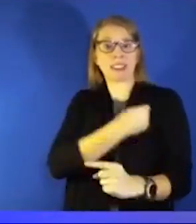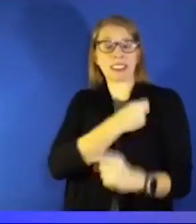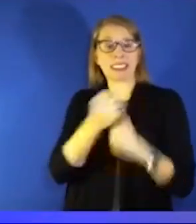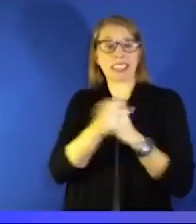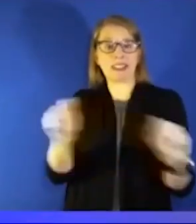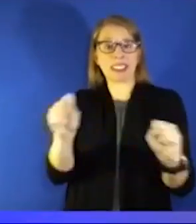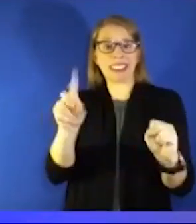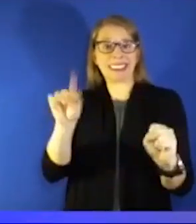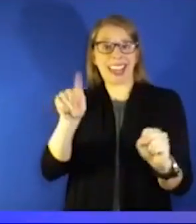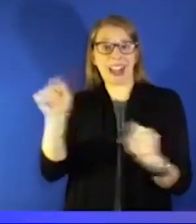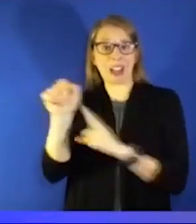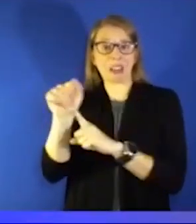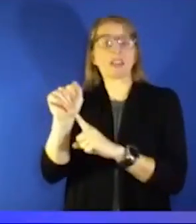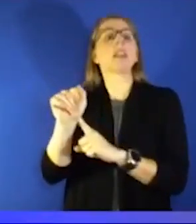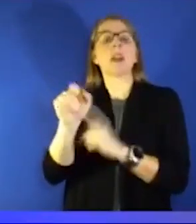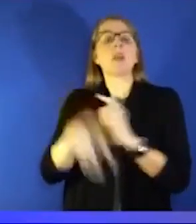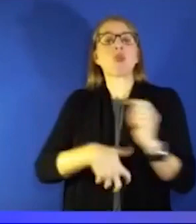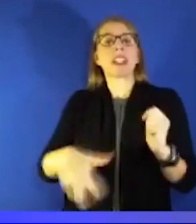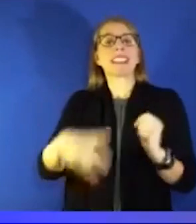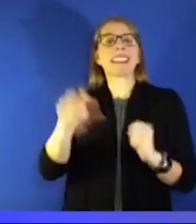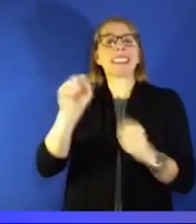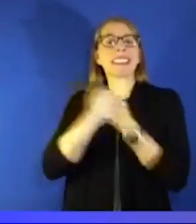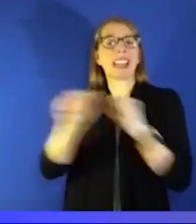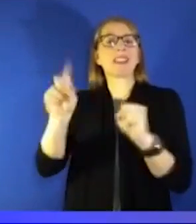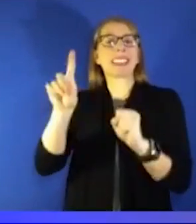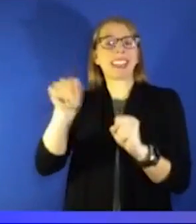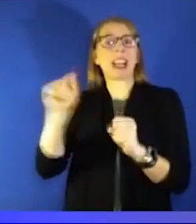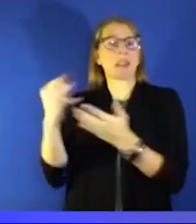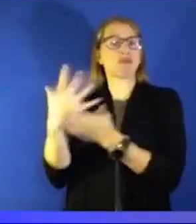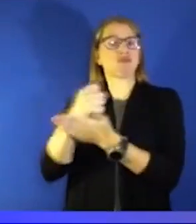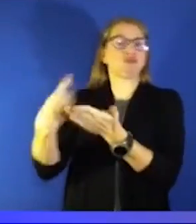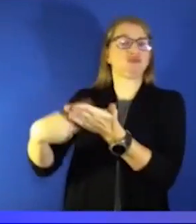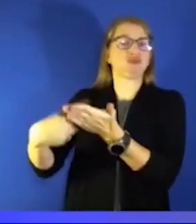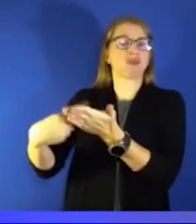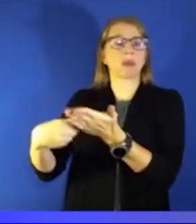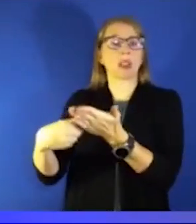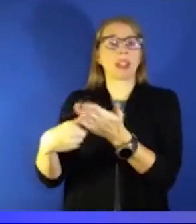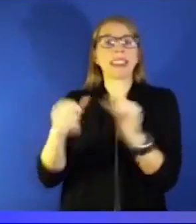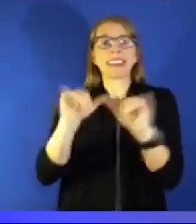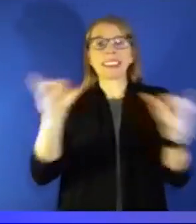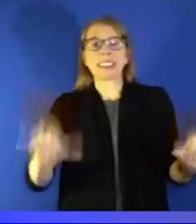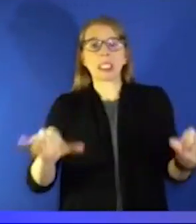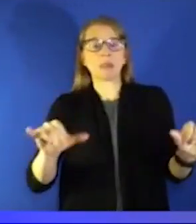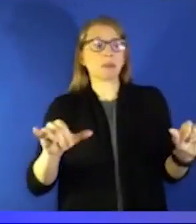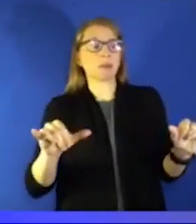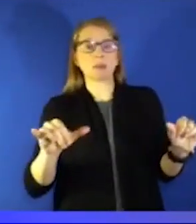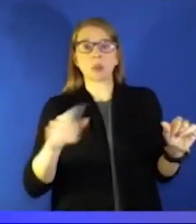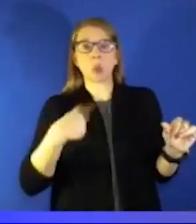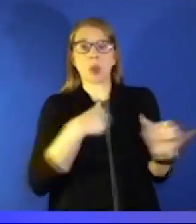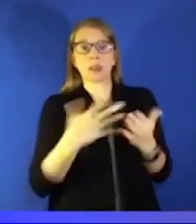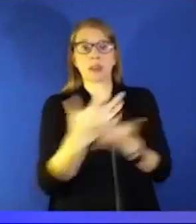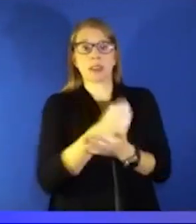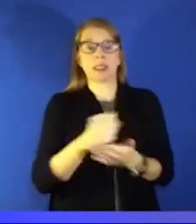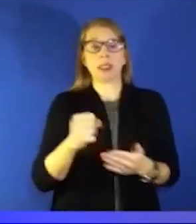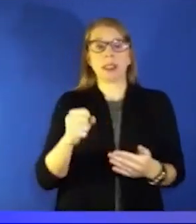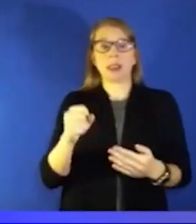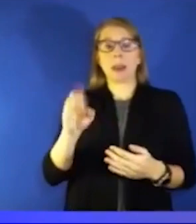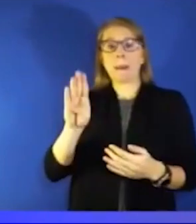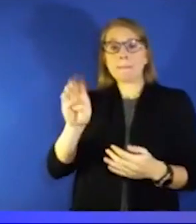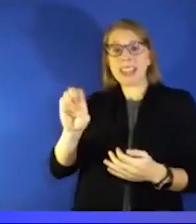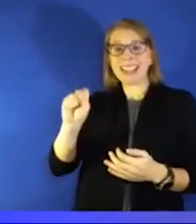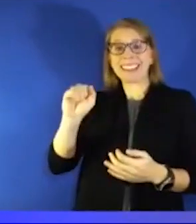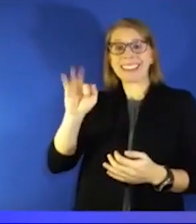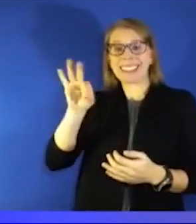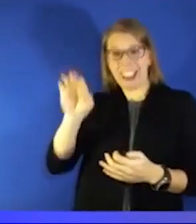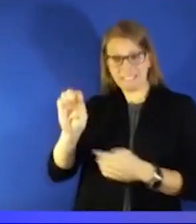safety data. We have a couple of different systems in play that we're getting data from. One is the vSafe app that everybody has on